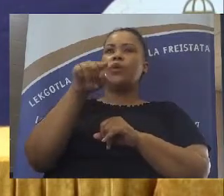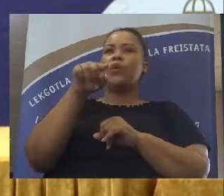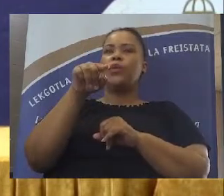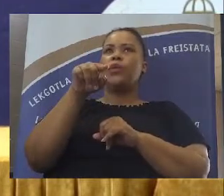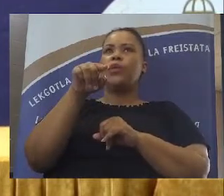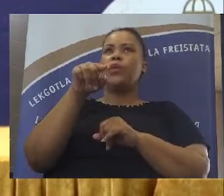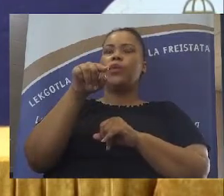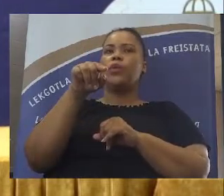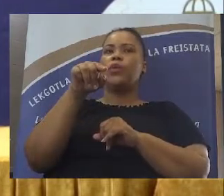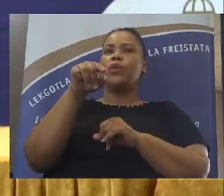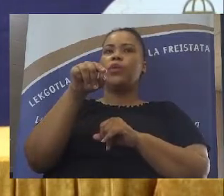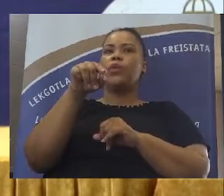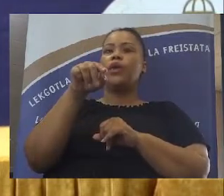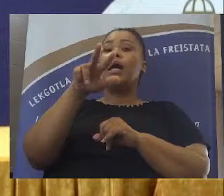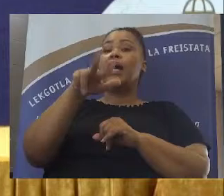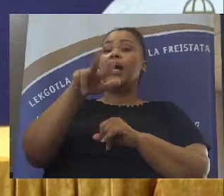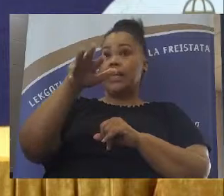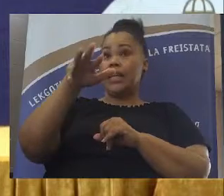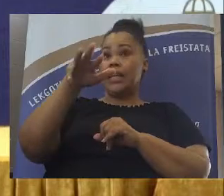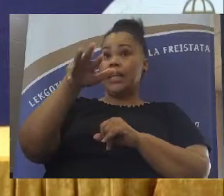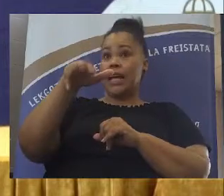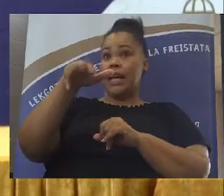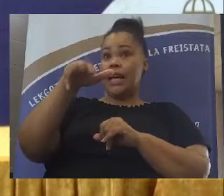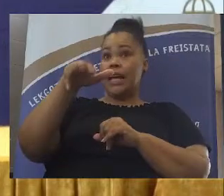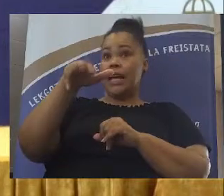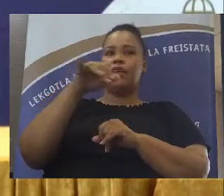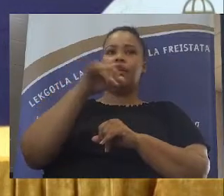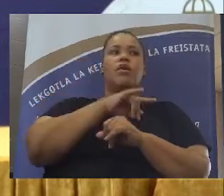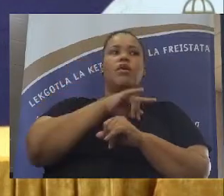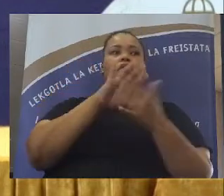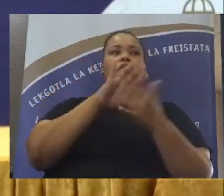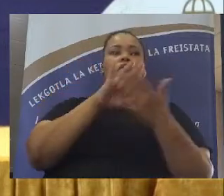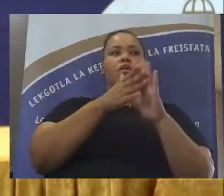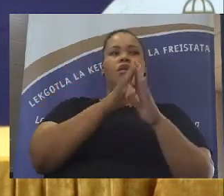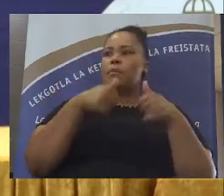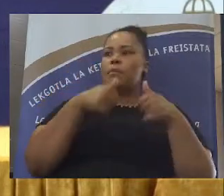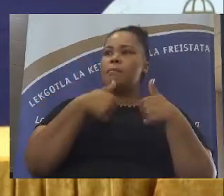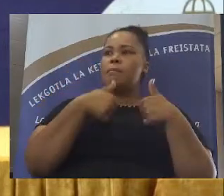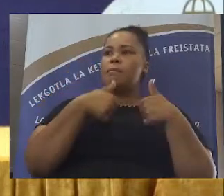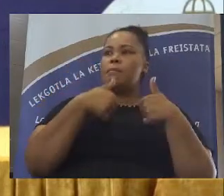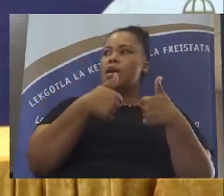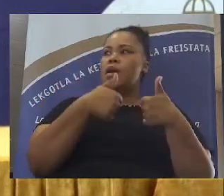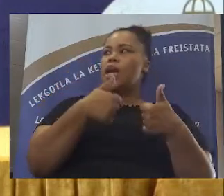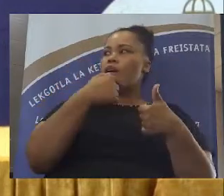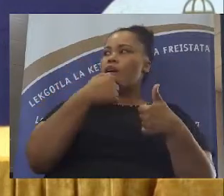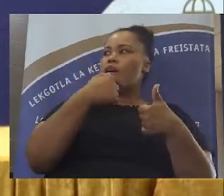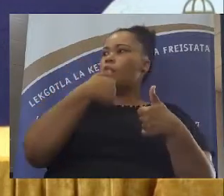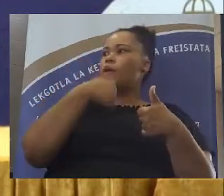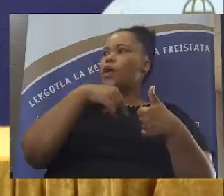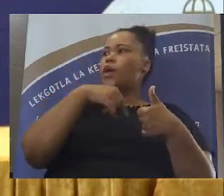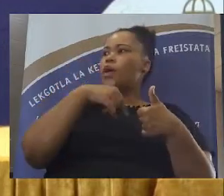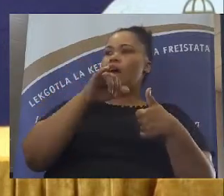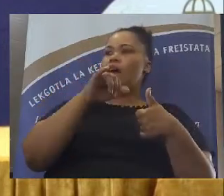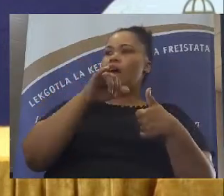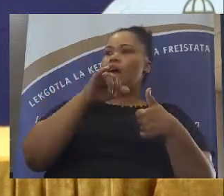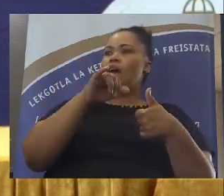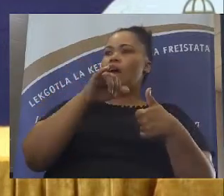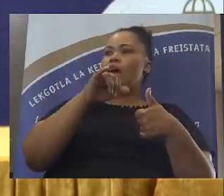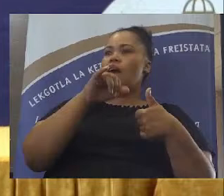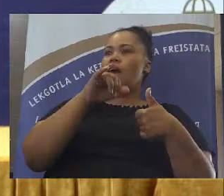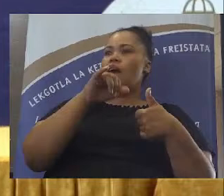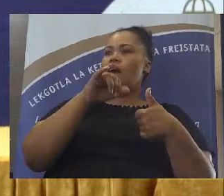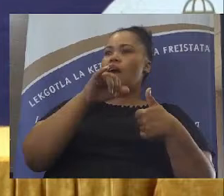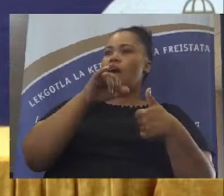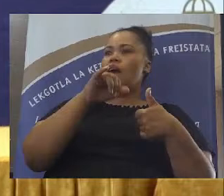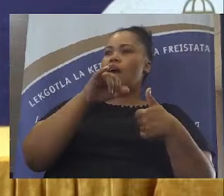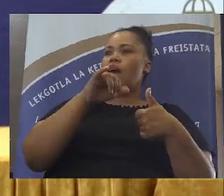again went back to the community and we said, okay, these are the things that we think we should now amend. We've talked to you, we've talked to everybody, and